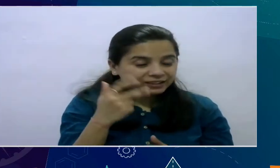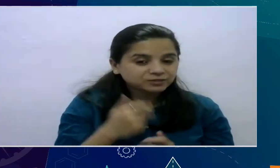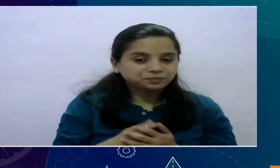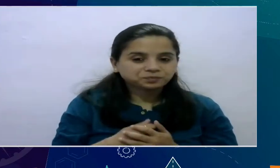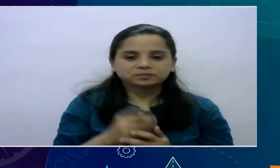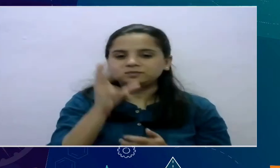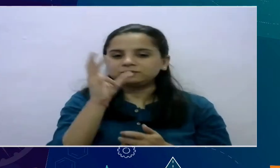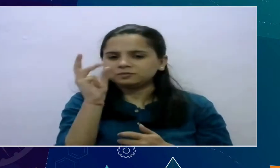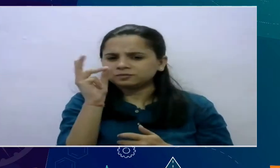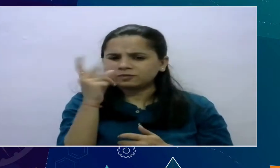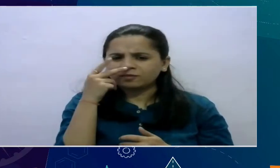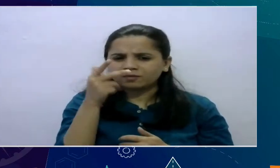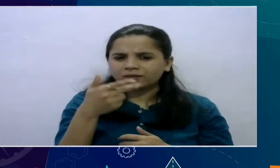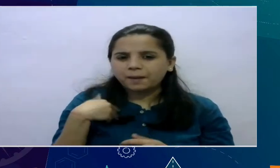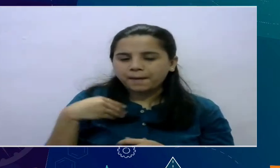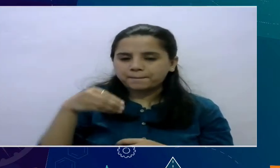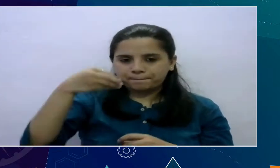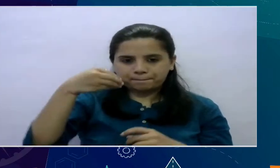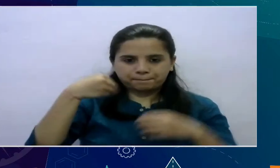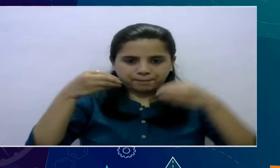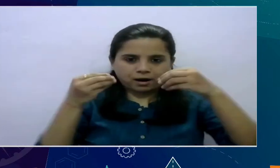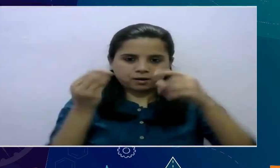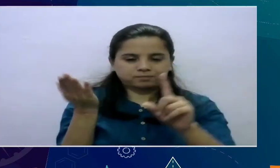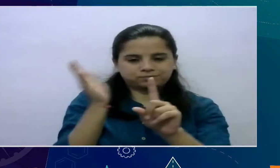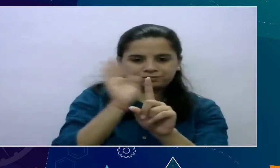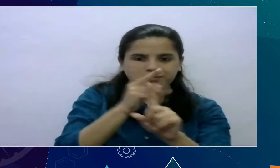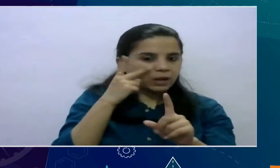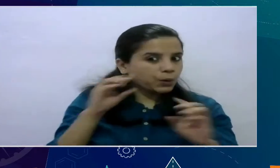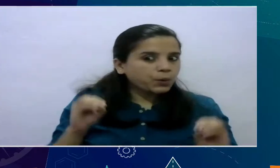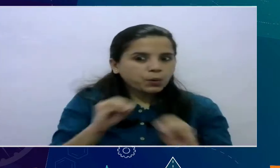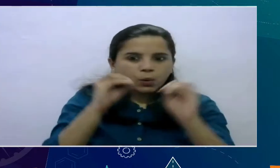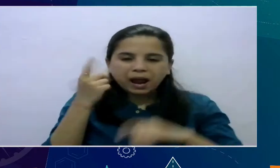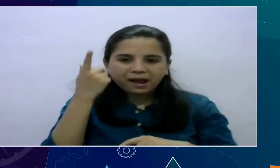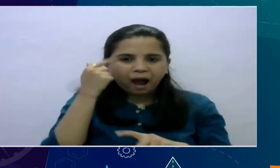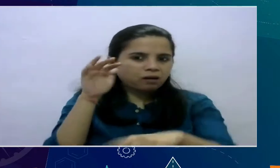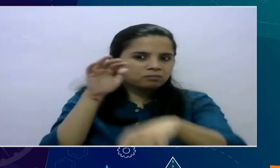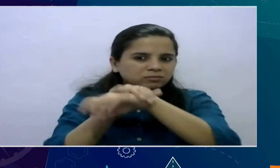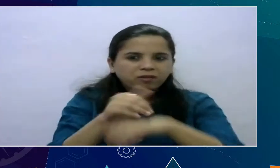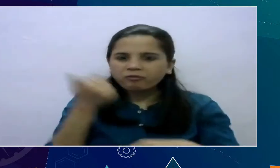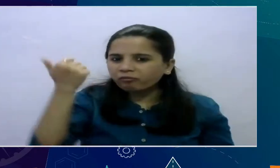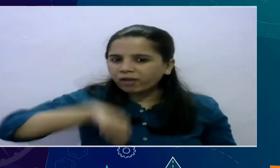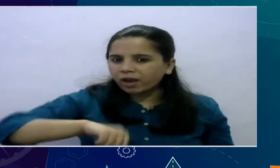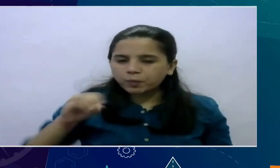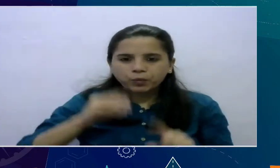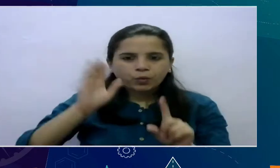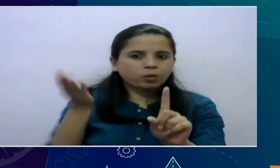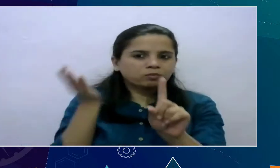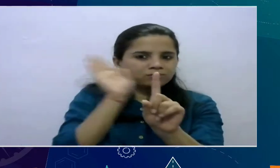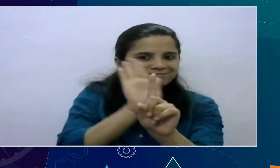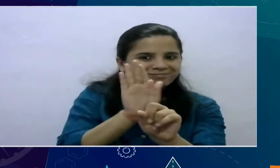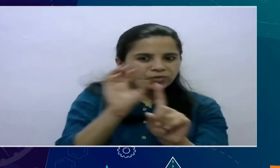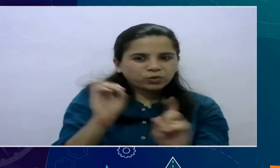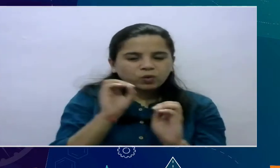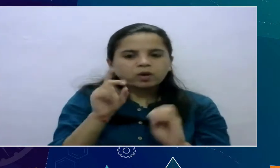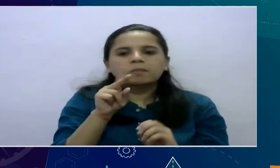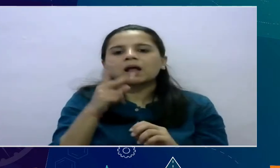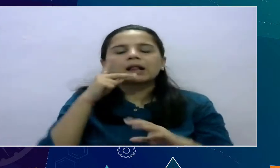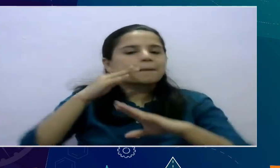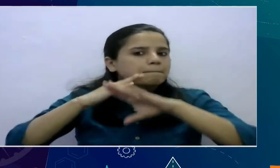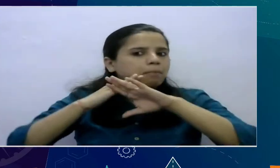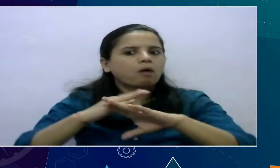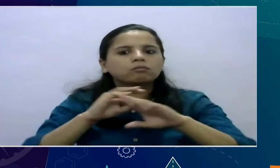had placed the paper, you could not see the dot at all. That means it is completely blocking the